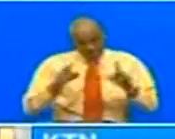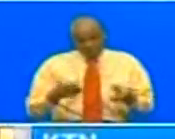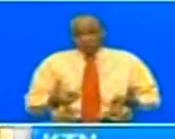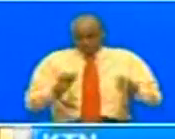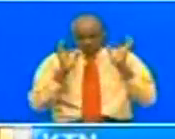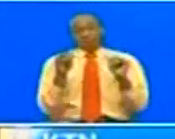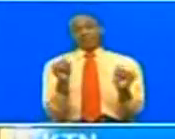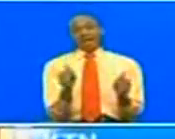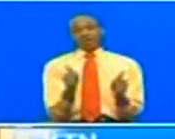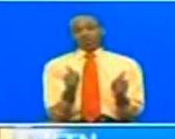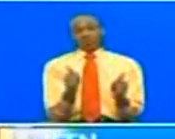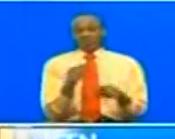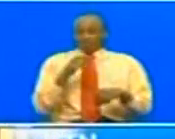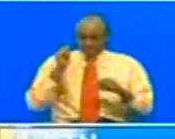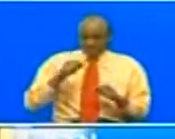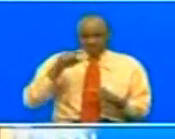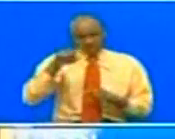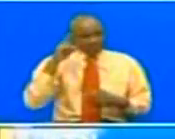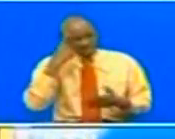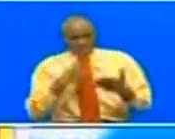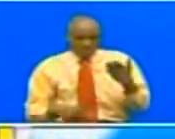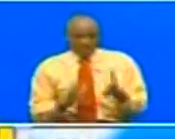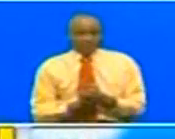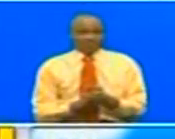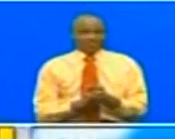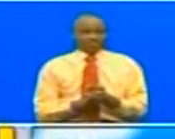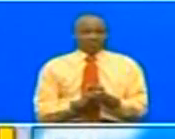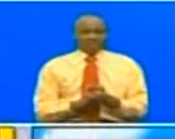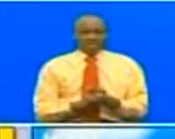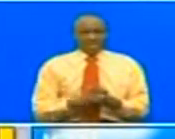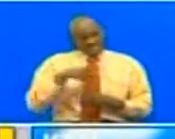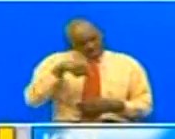official figures. But if you consider even the fact that the